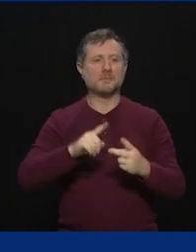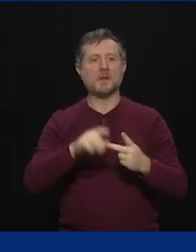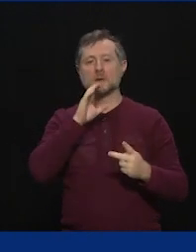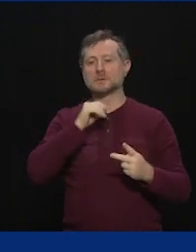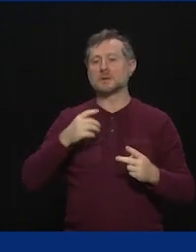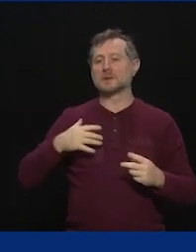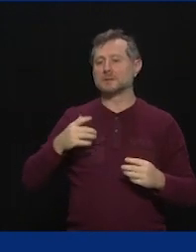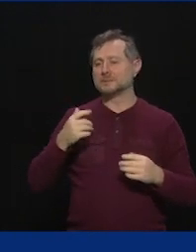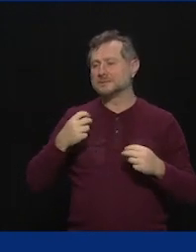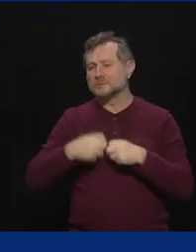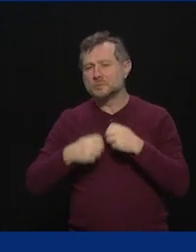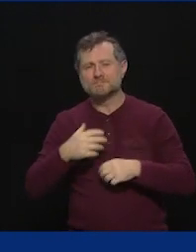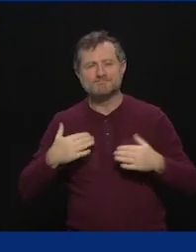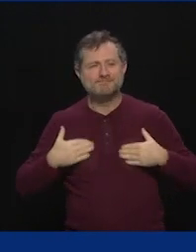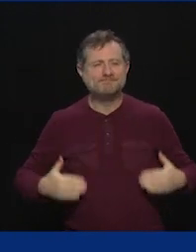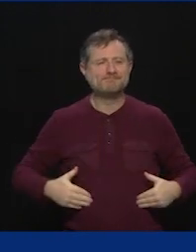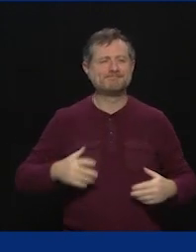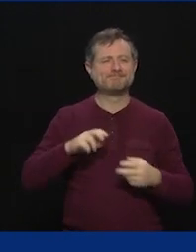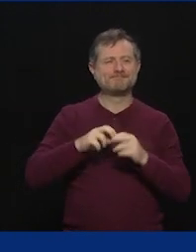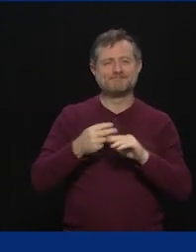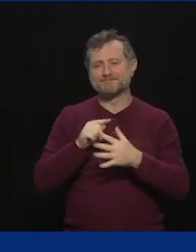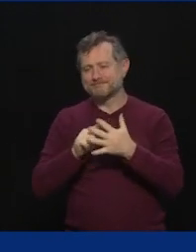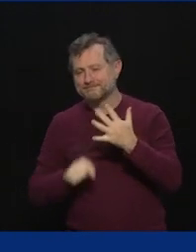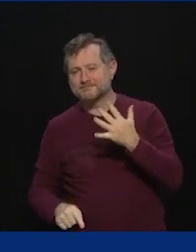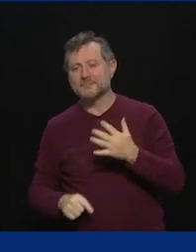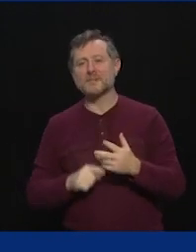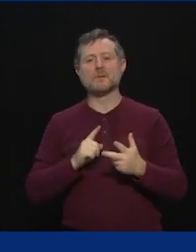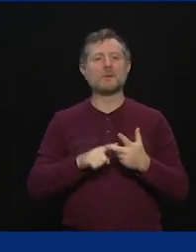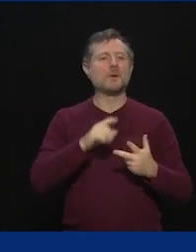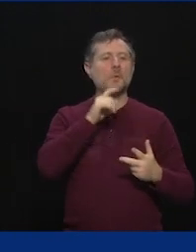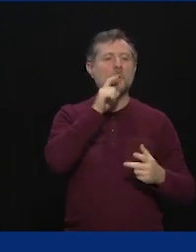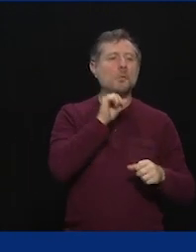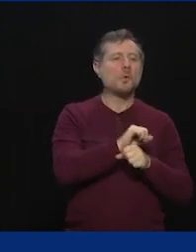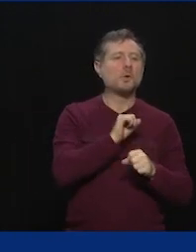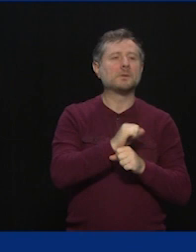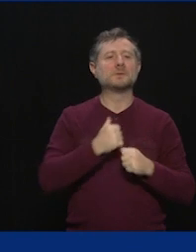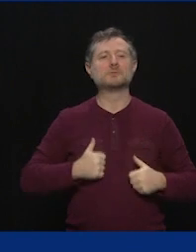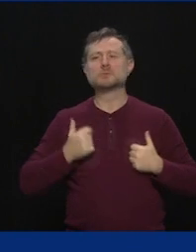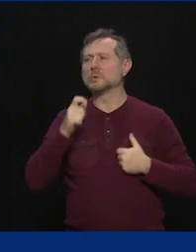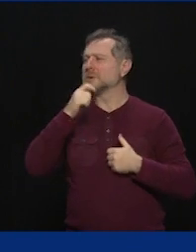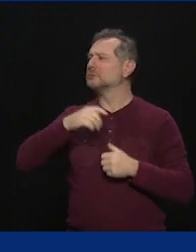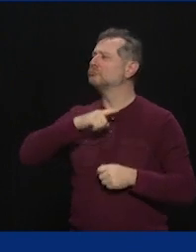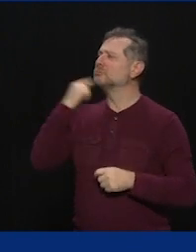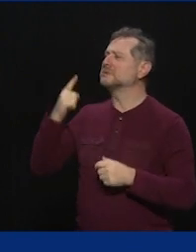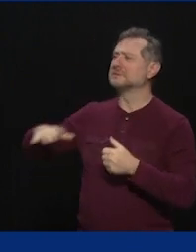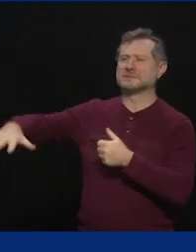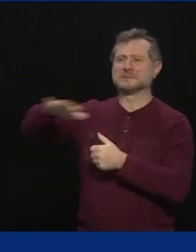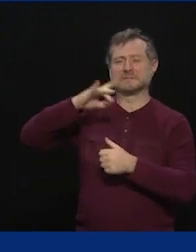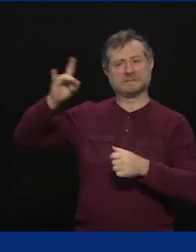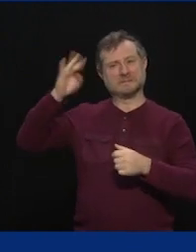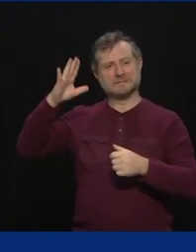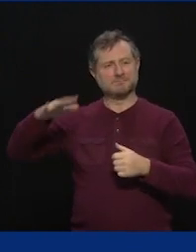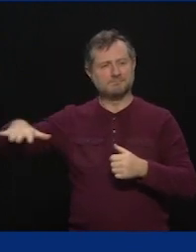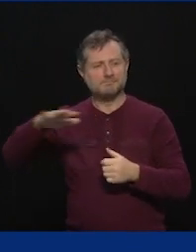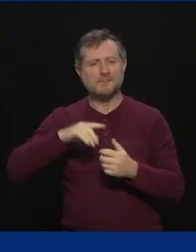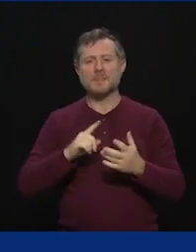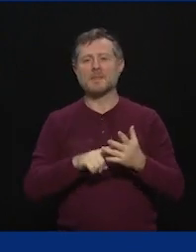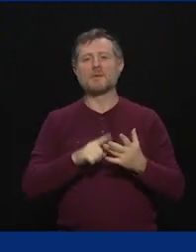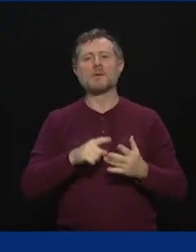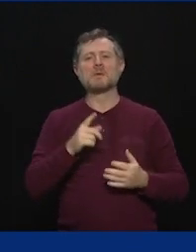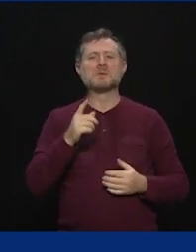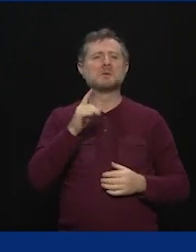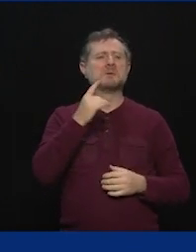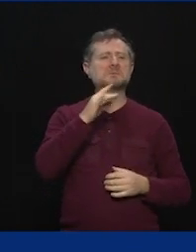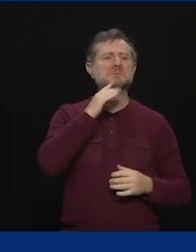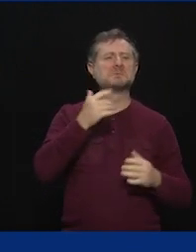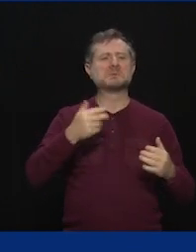settings, work in high and live in high-risk setting. That means right now we have about 3 million New Yorkers eligible. We have enough supply. We're ready to go.